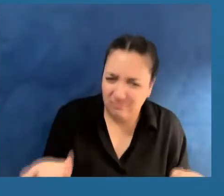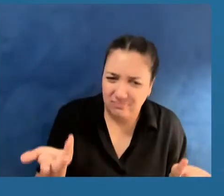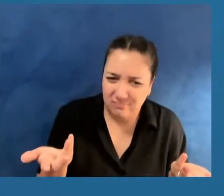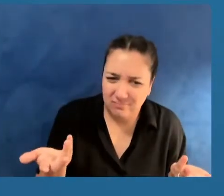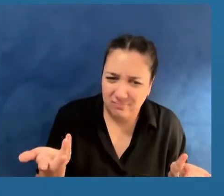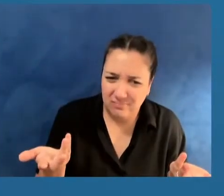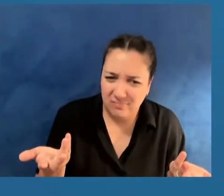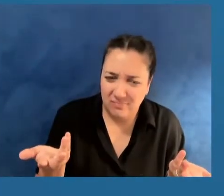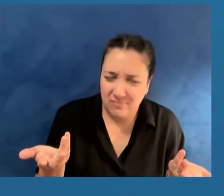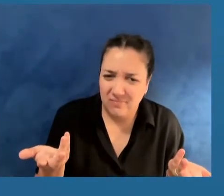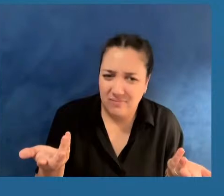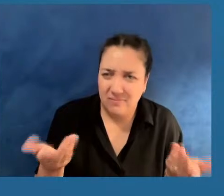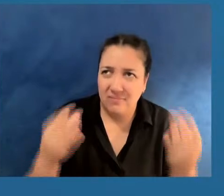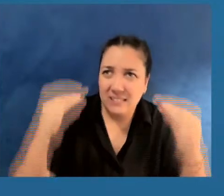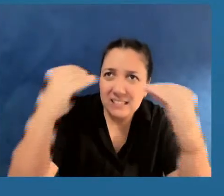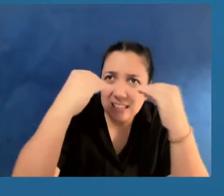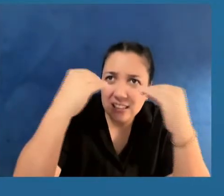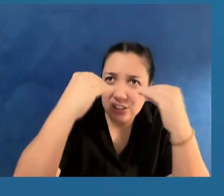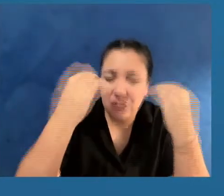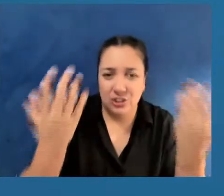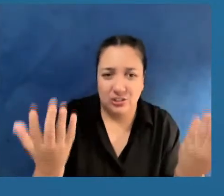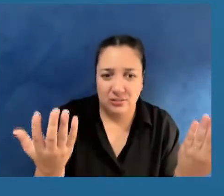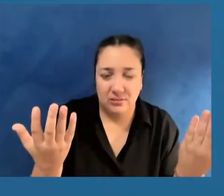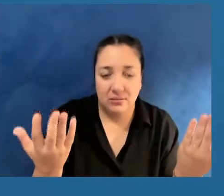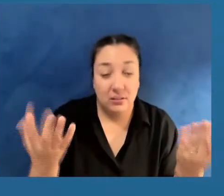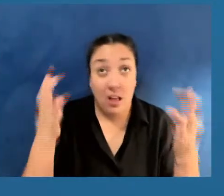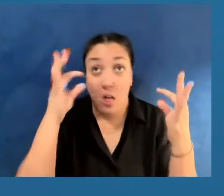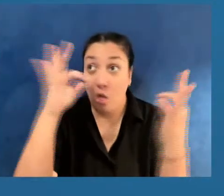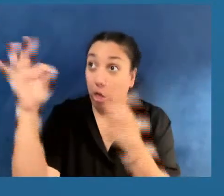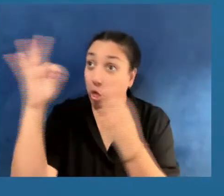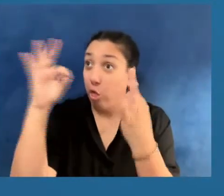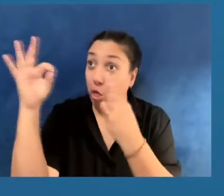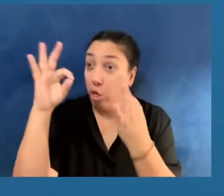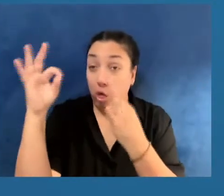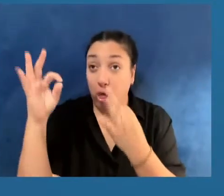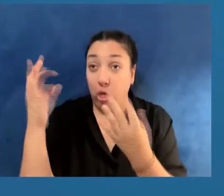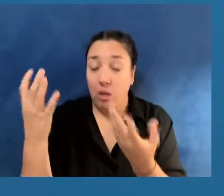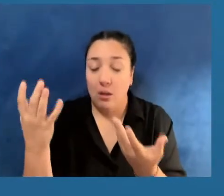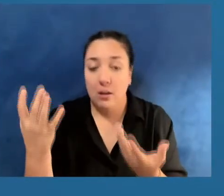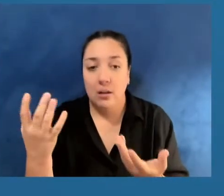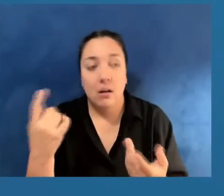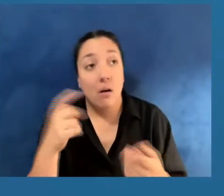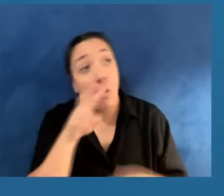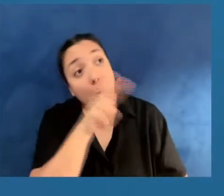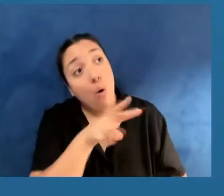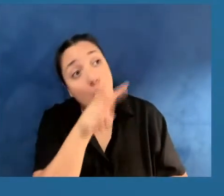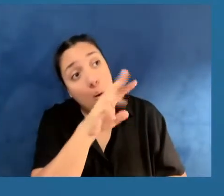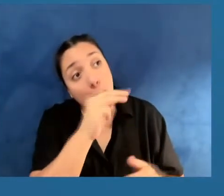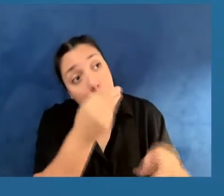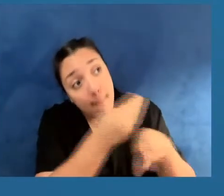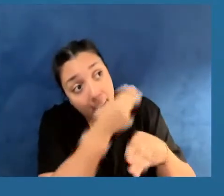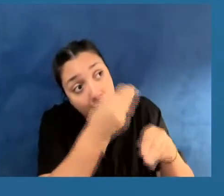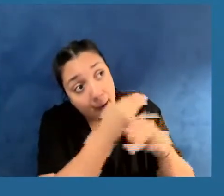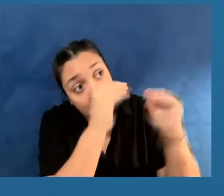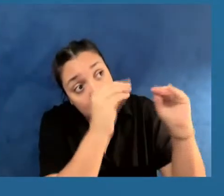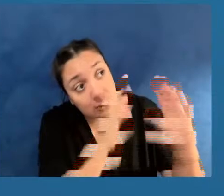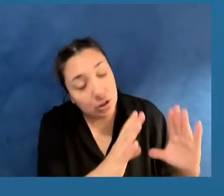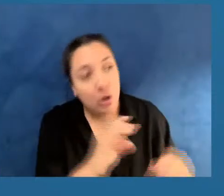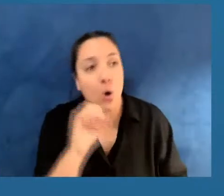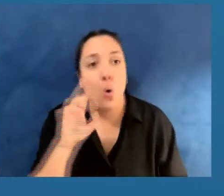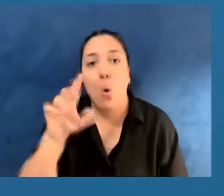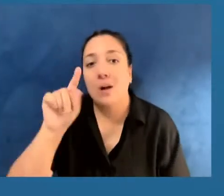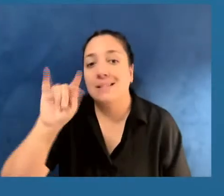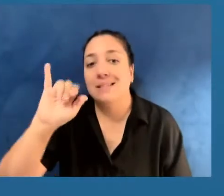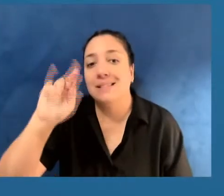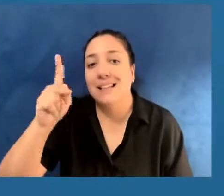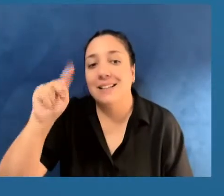student has to look at either a math teacher or a TikTok dance video, and I'm sorry, teachers, we know it's winning out there. So this is